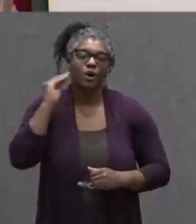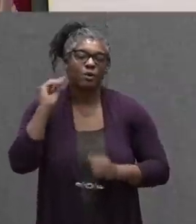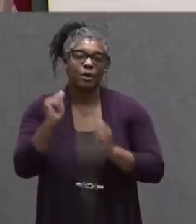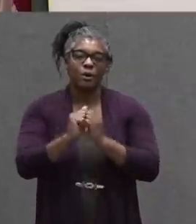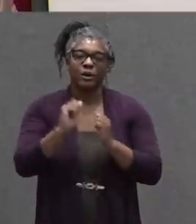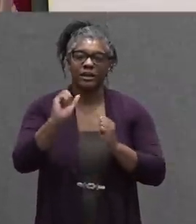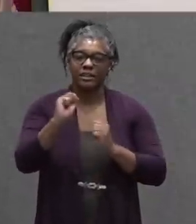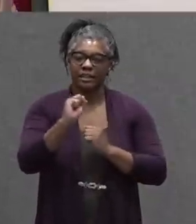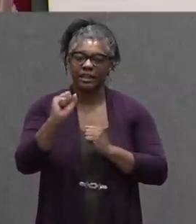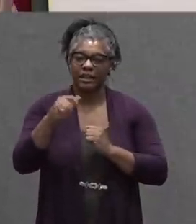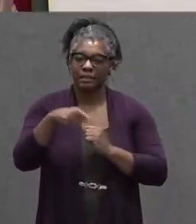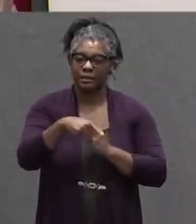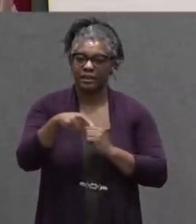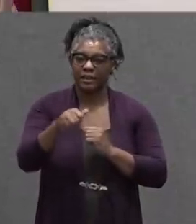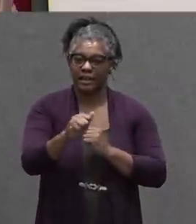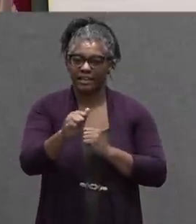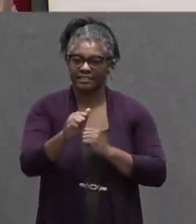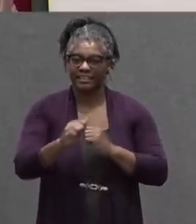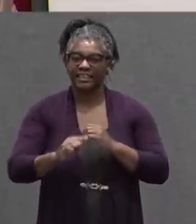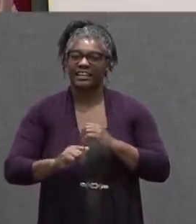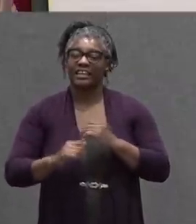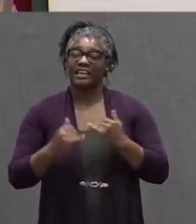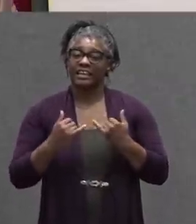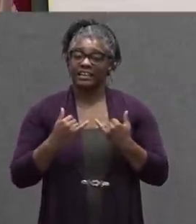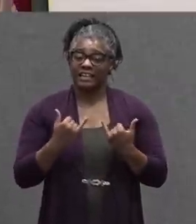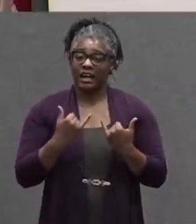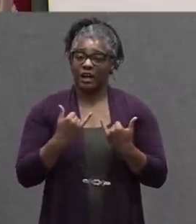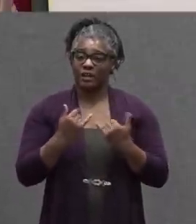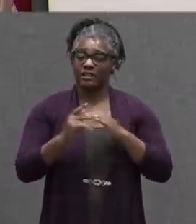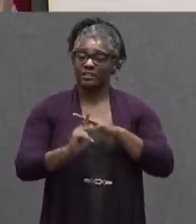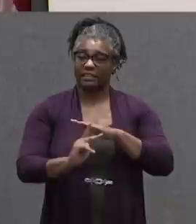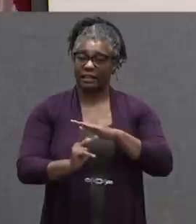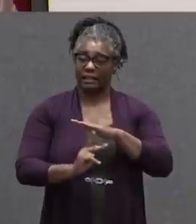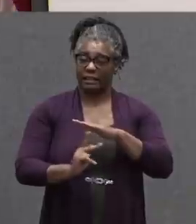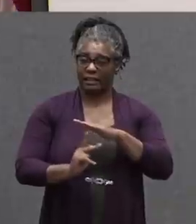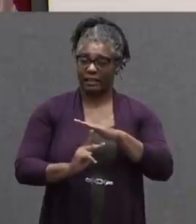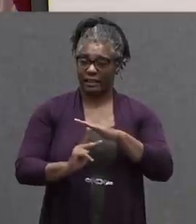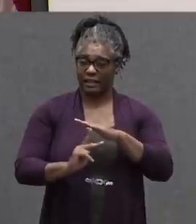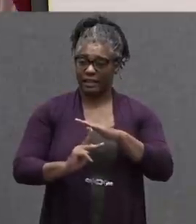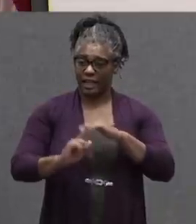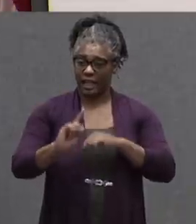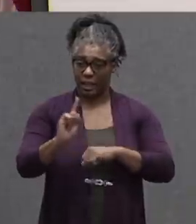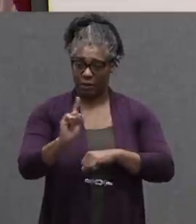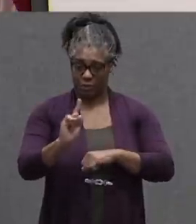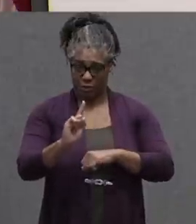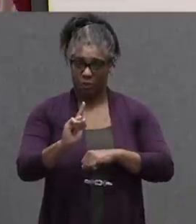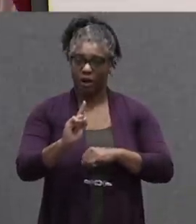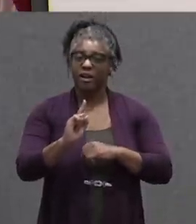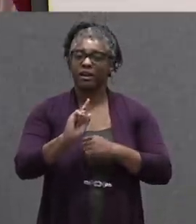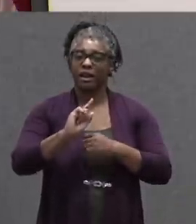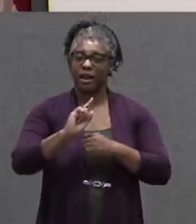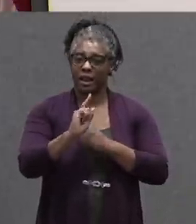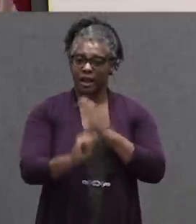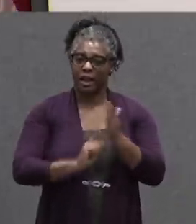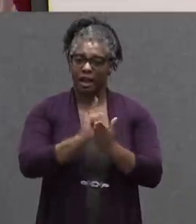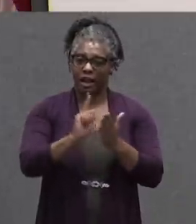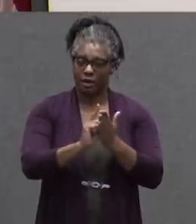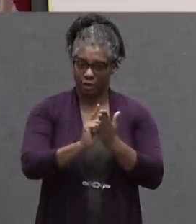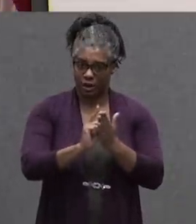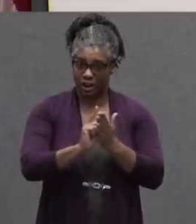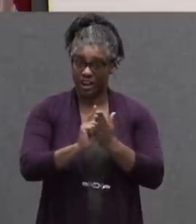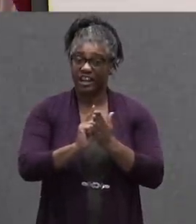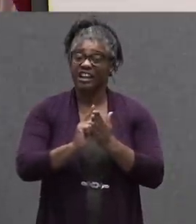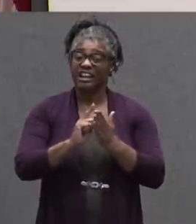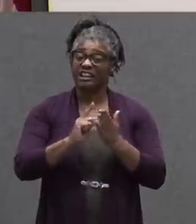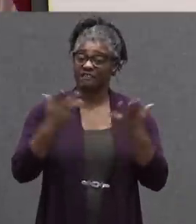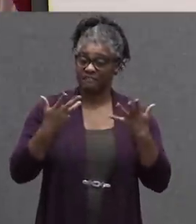to let you know that at the end of this hour, starting our second hour at 9 o'clock, we will have our Fun Friday activity, and